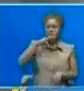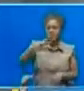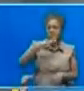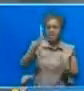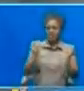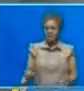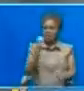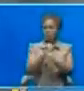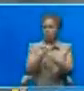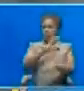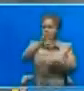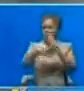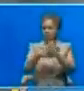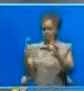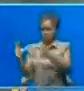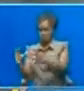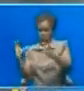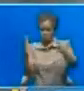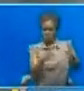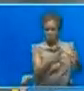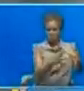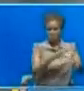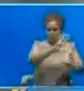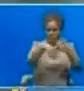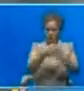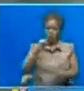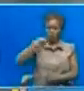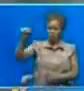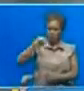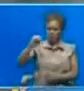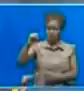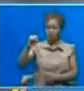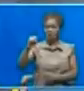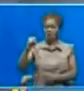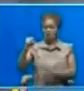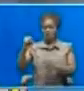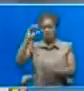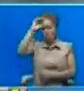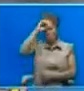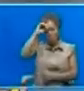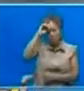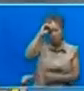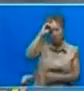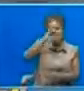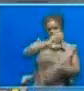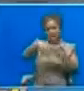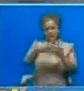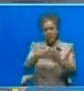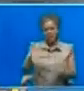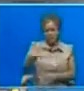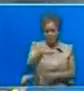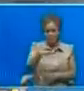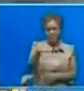that every side, every political shade of opinion, every